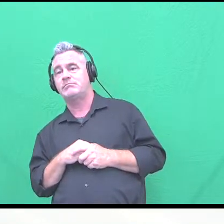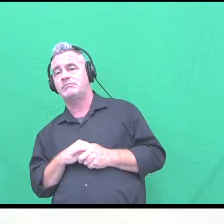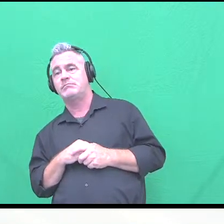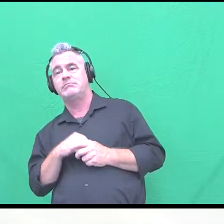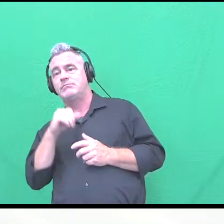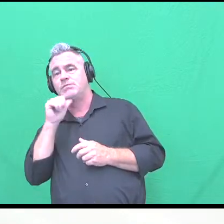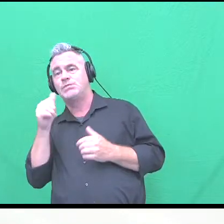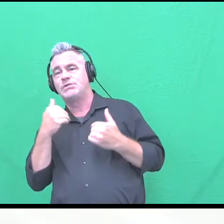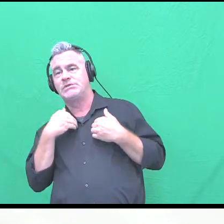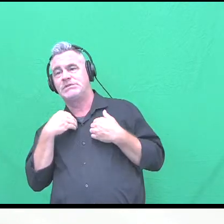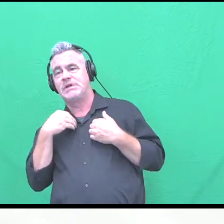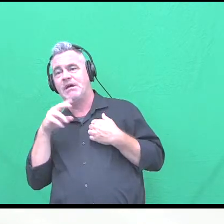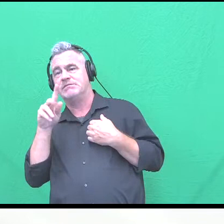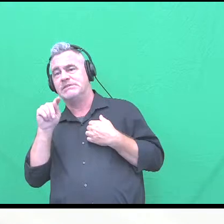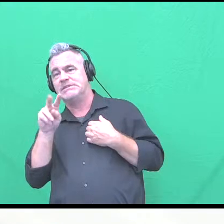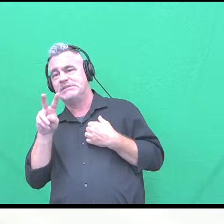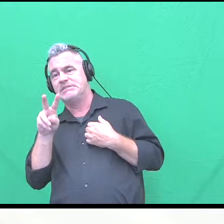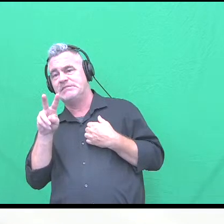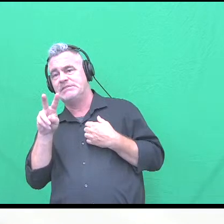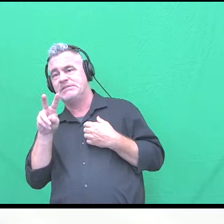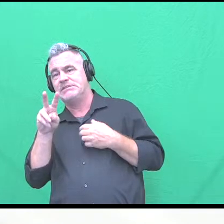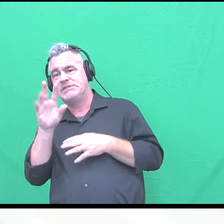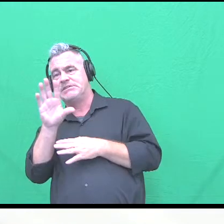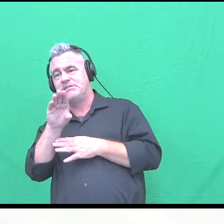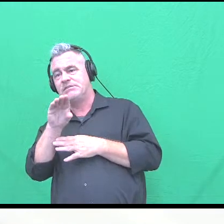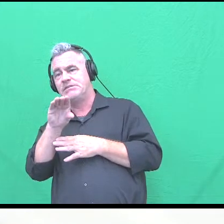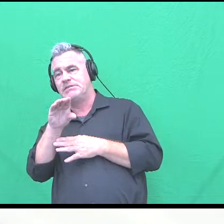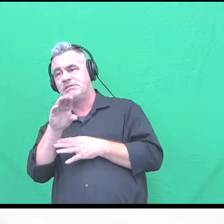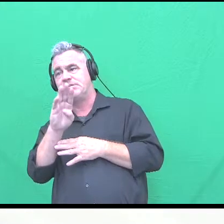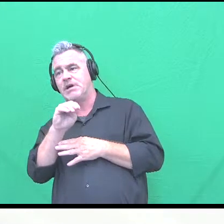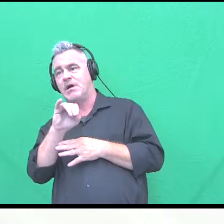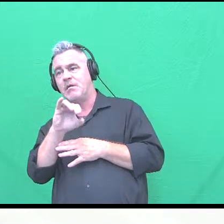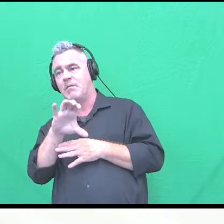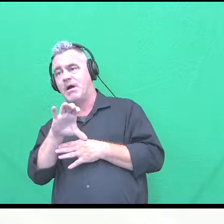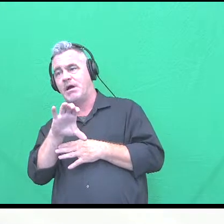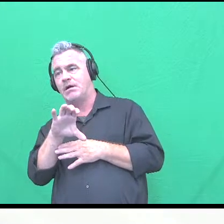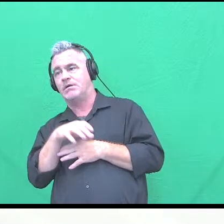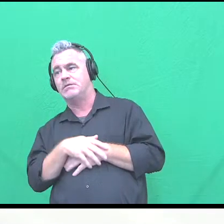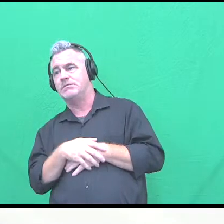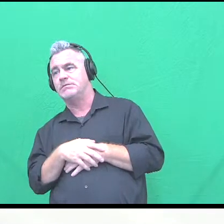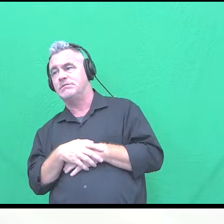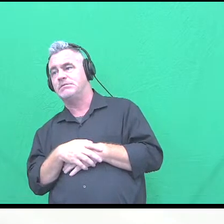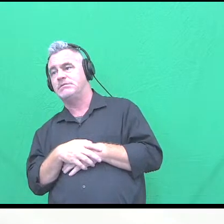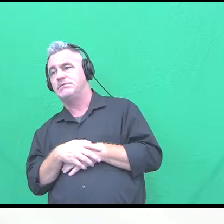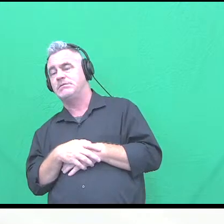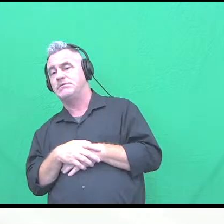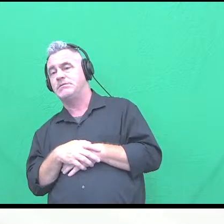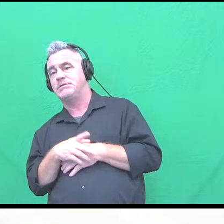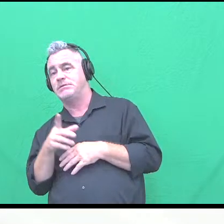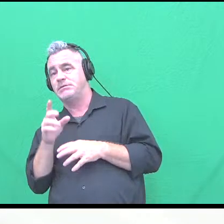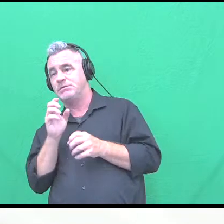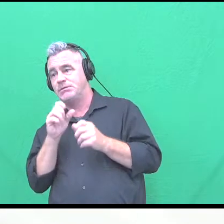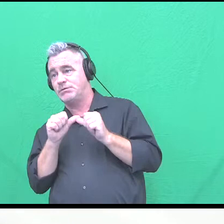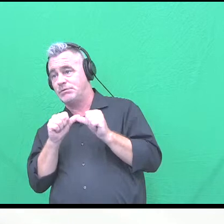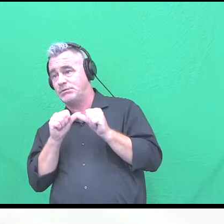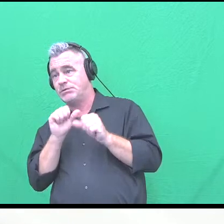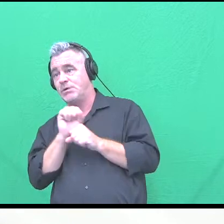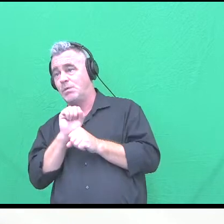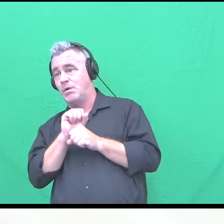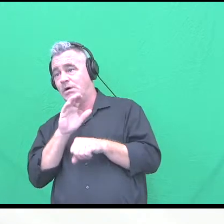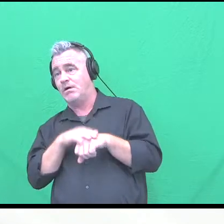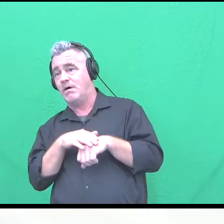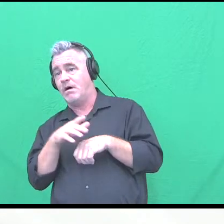the TV or the video camera or the microphones. And we can keep working on it, but it